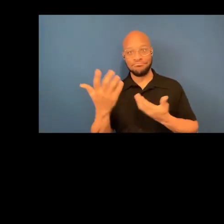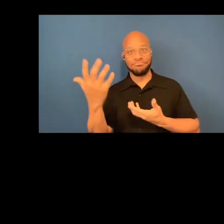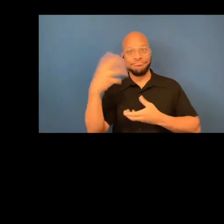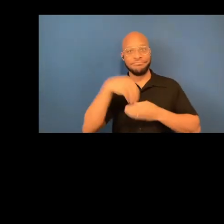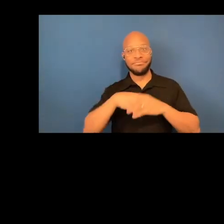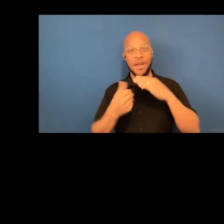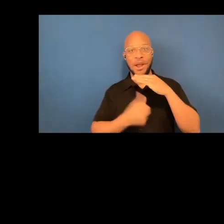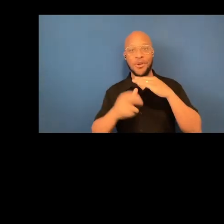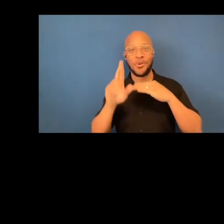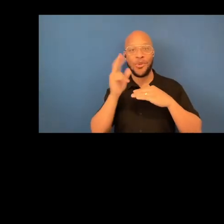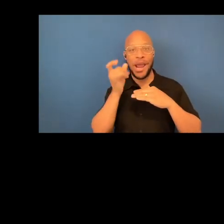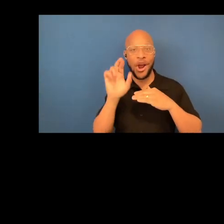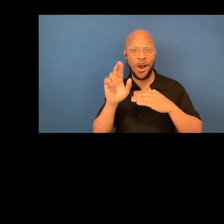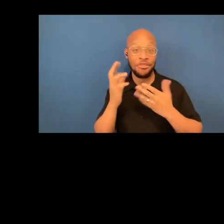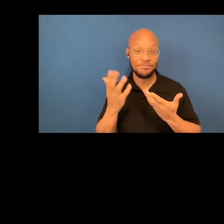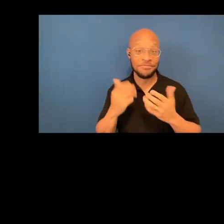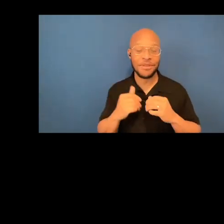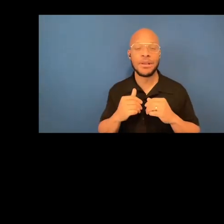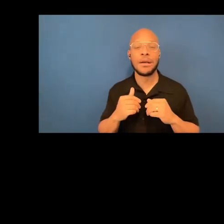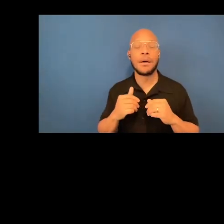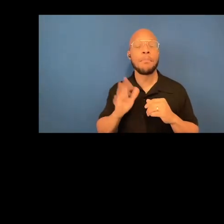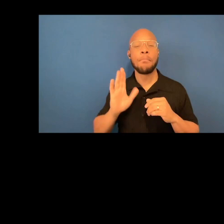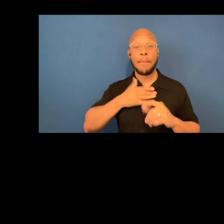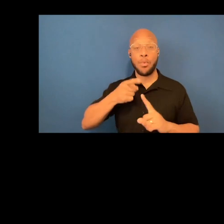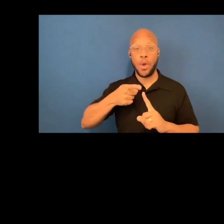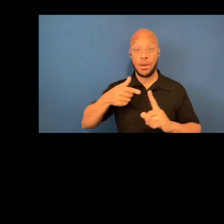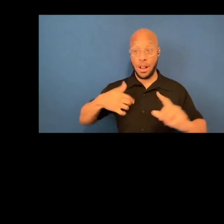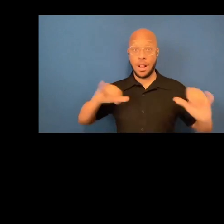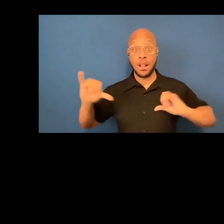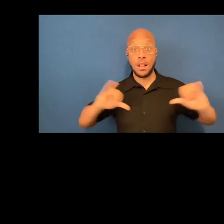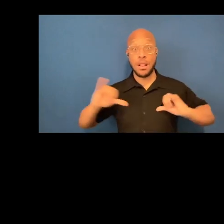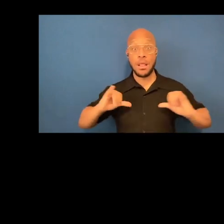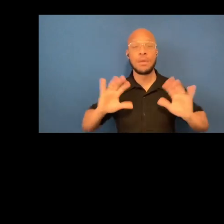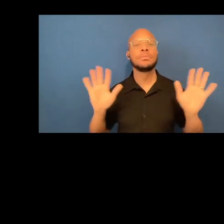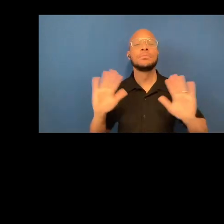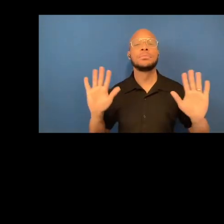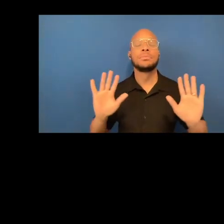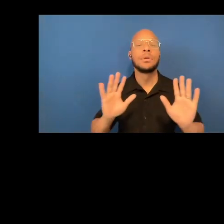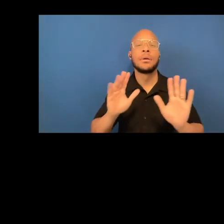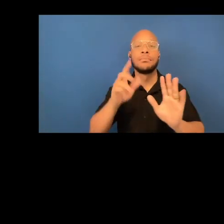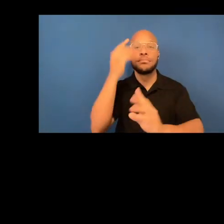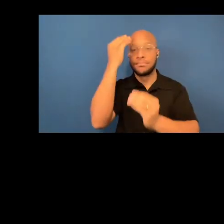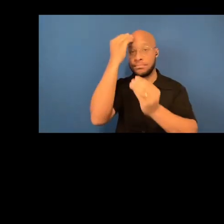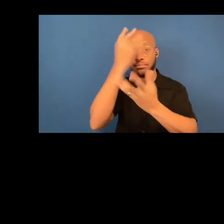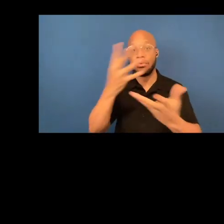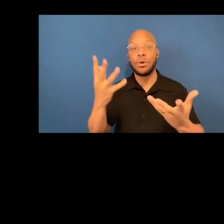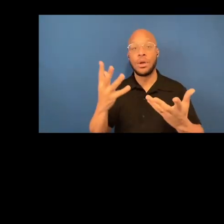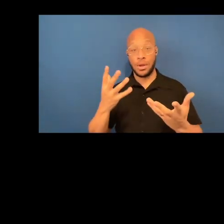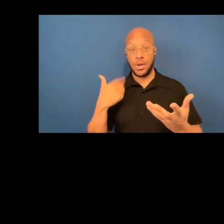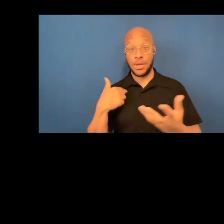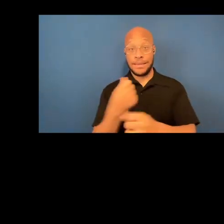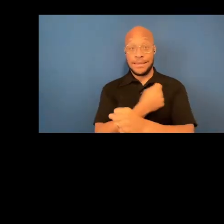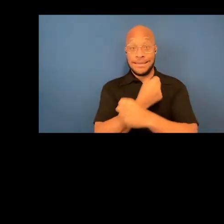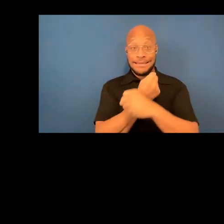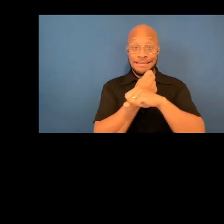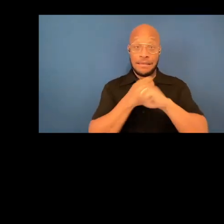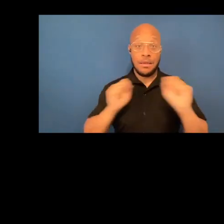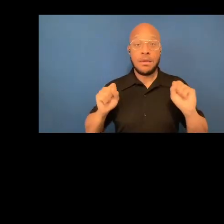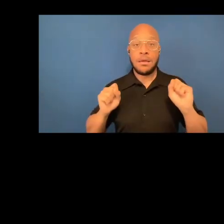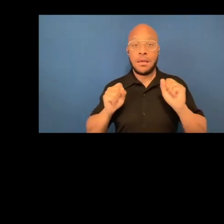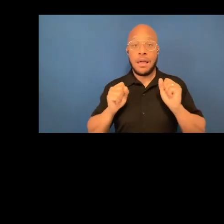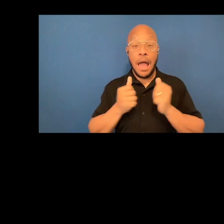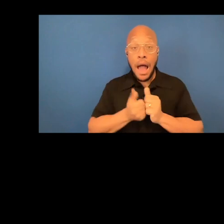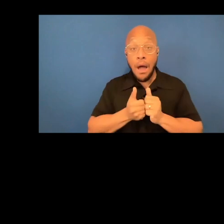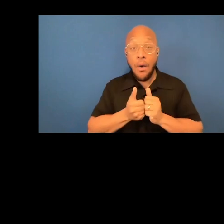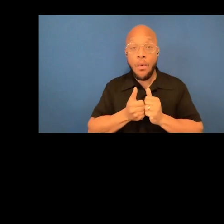the key to our salvation is presenting, preserving, and celebrating the work of our